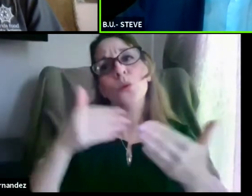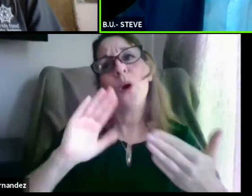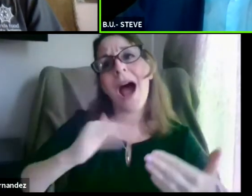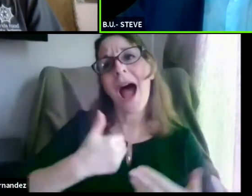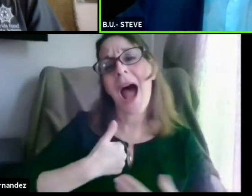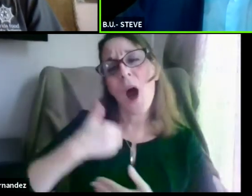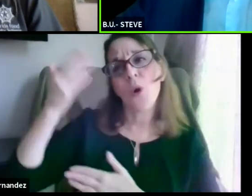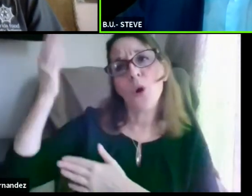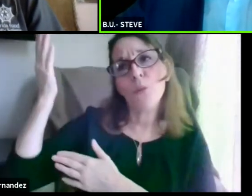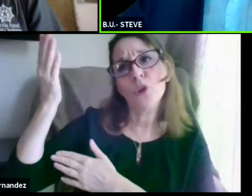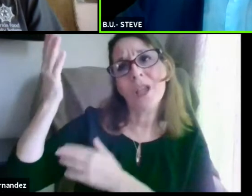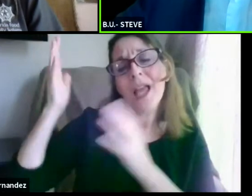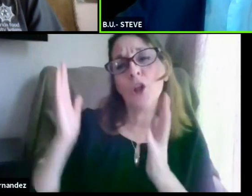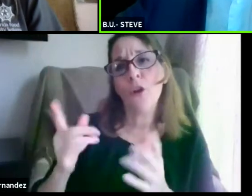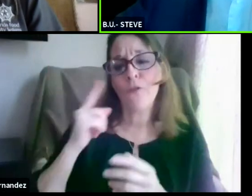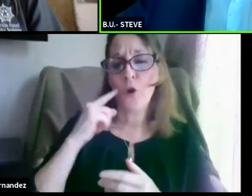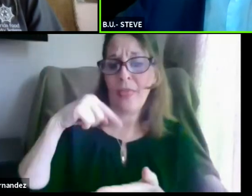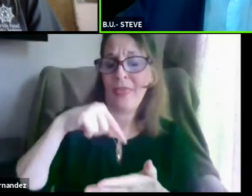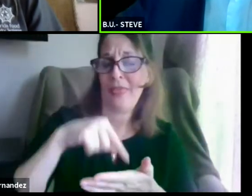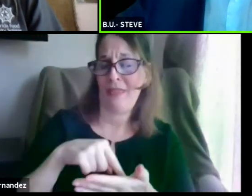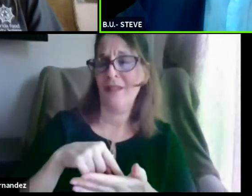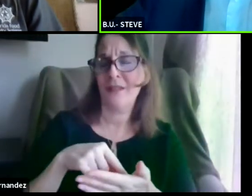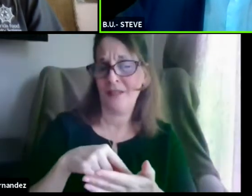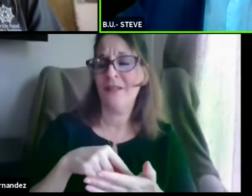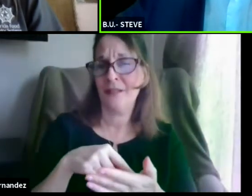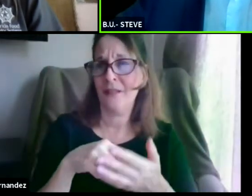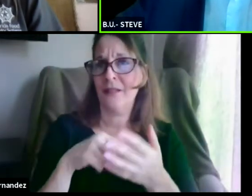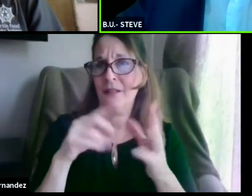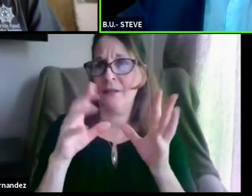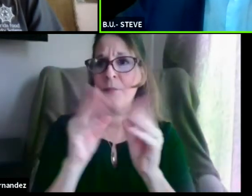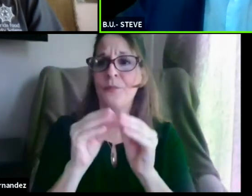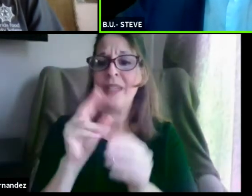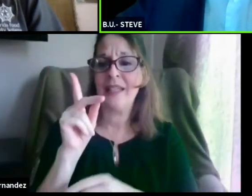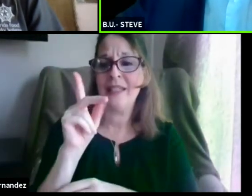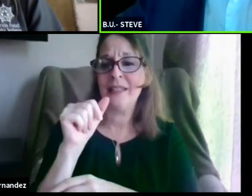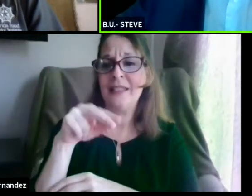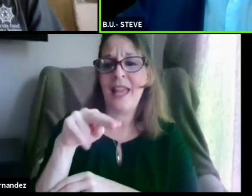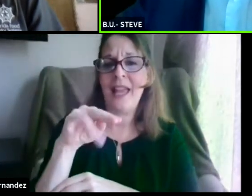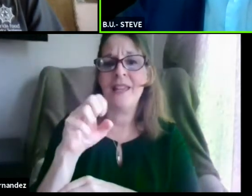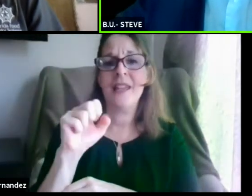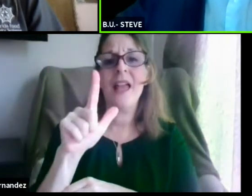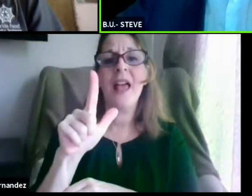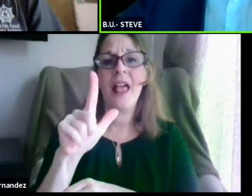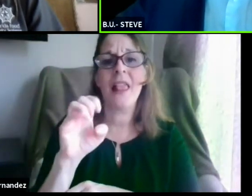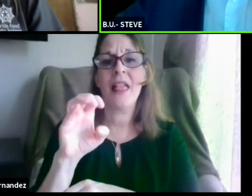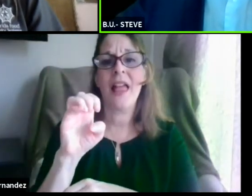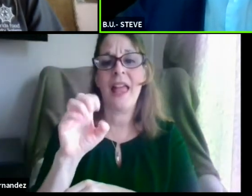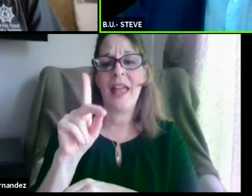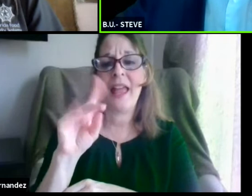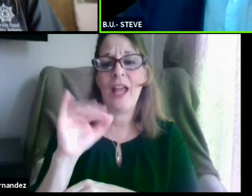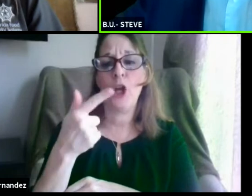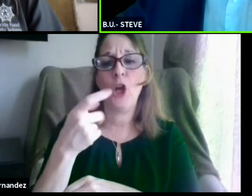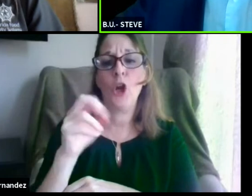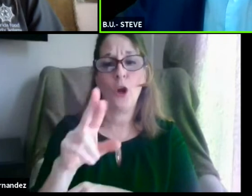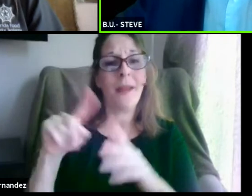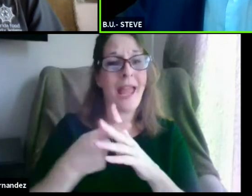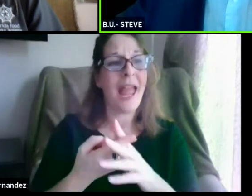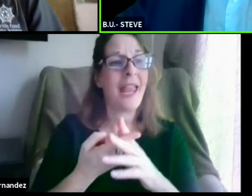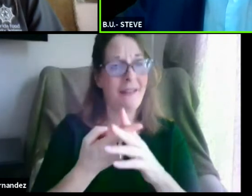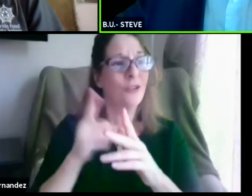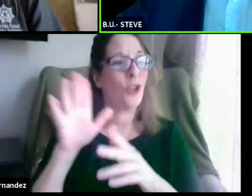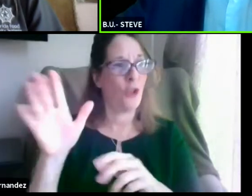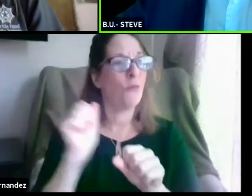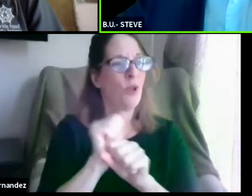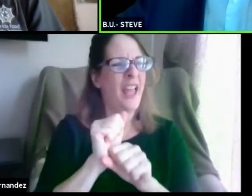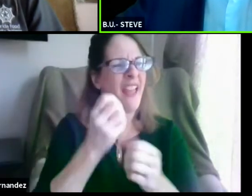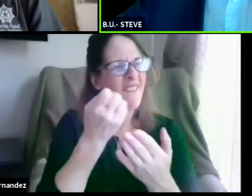presenter for this webinar. Danielle Egger began her career in Florida in 2005 as an